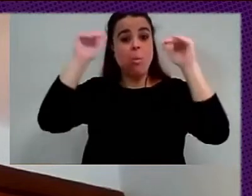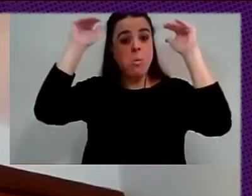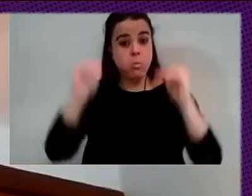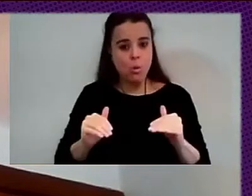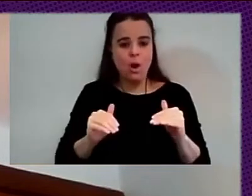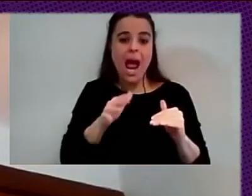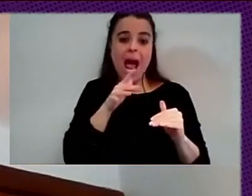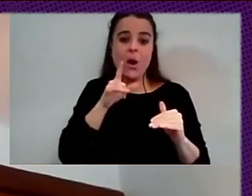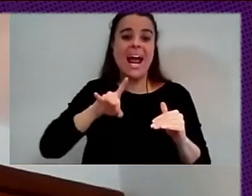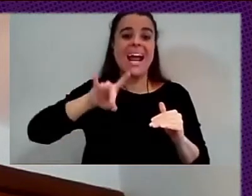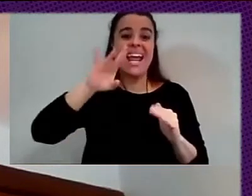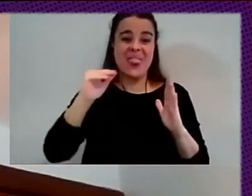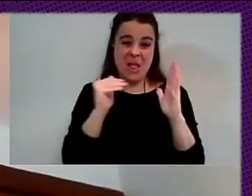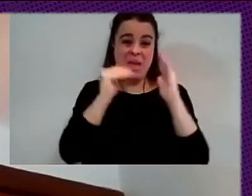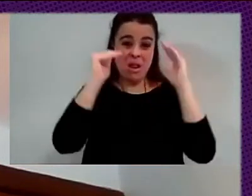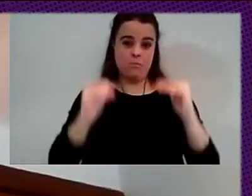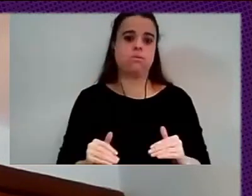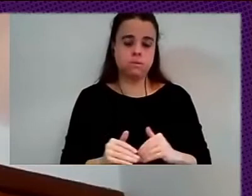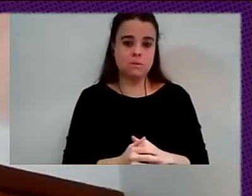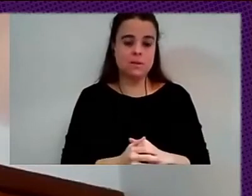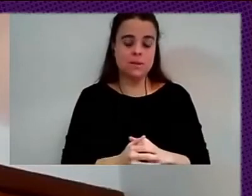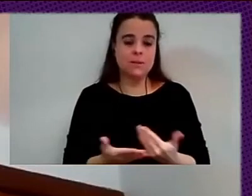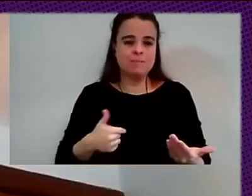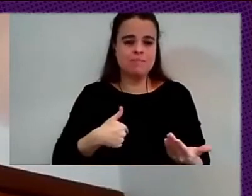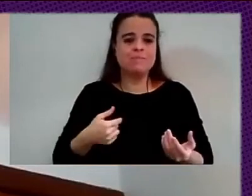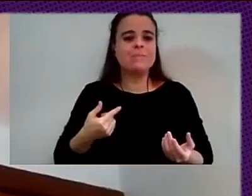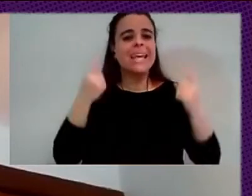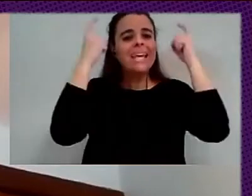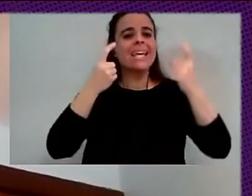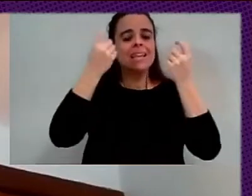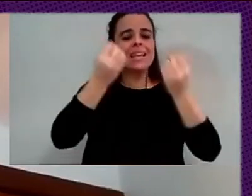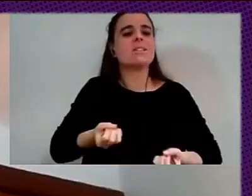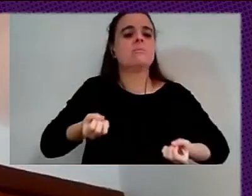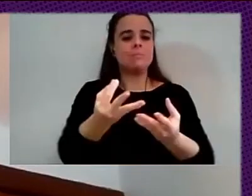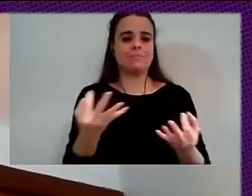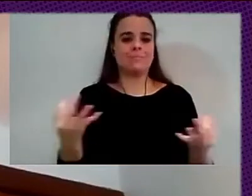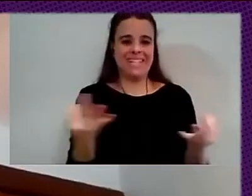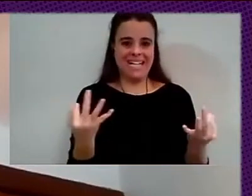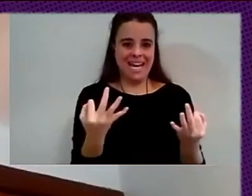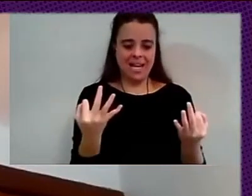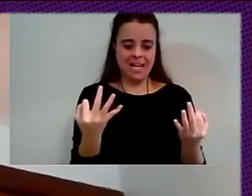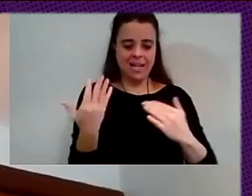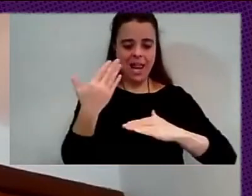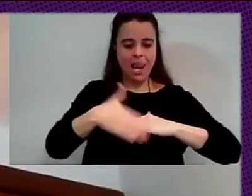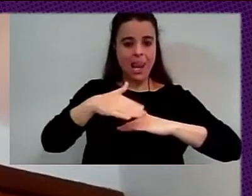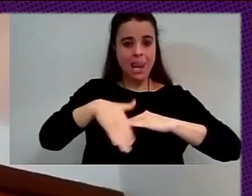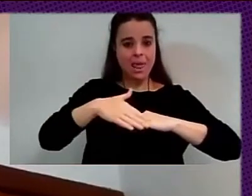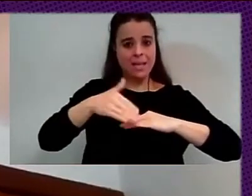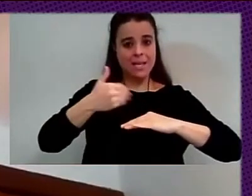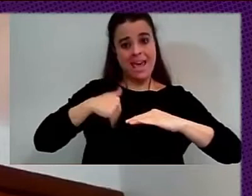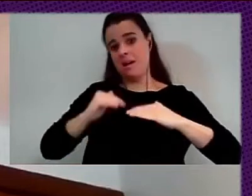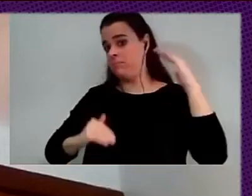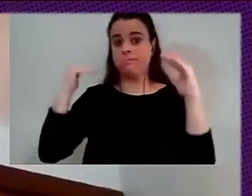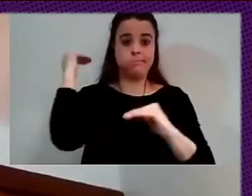over the limit. So we're at about 100 billion tons of extraction per year